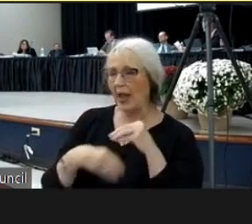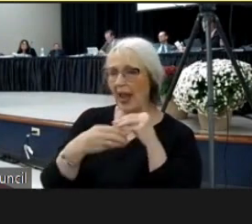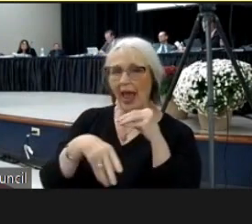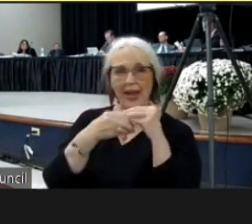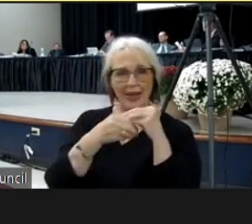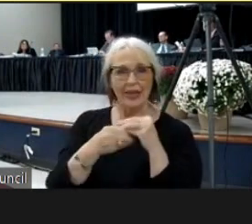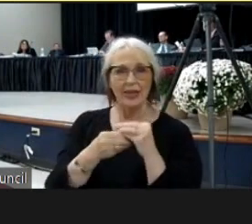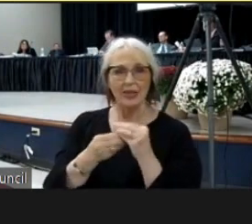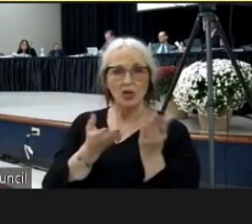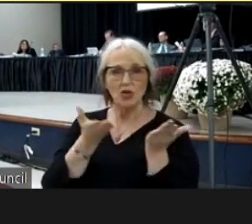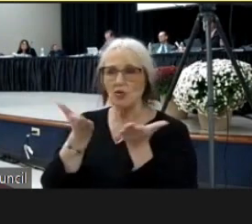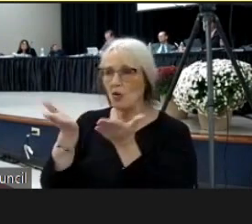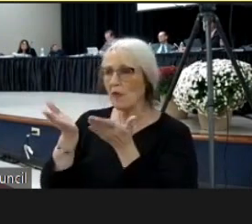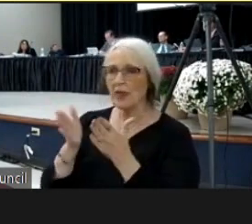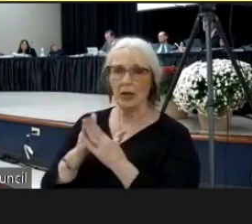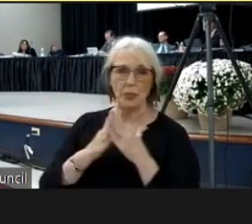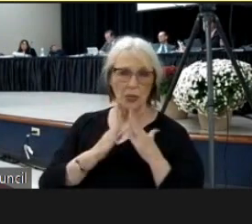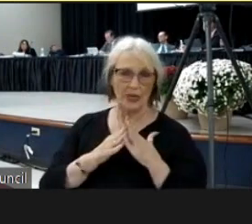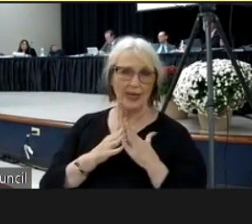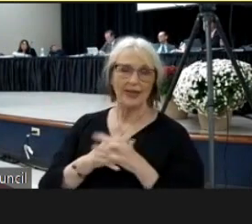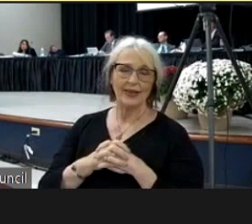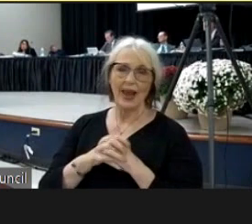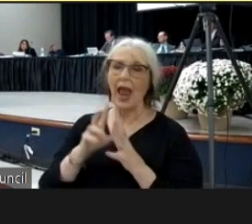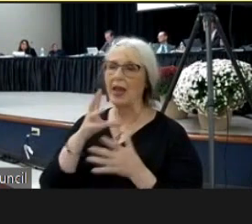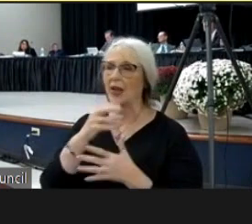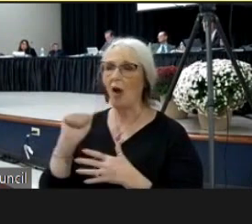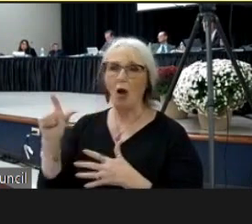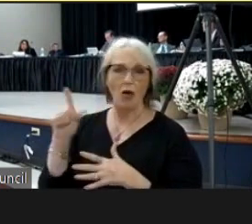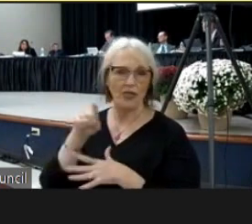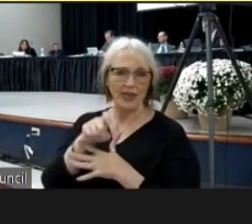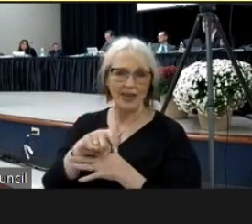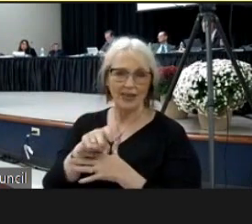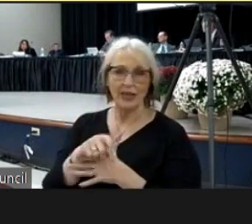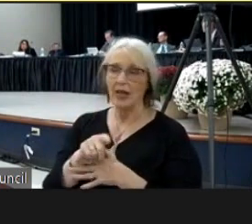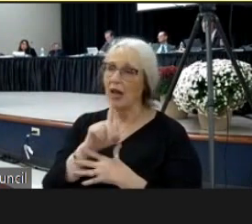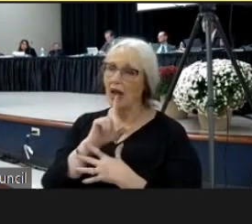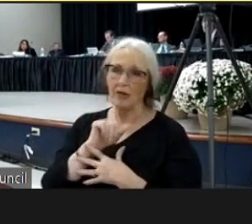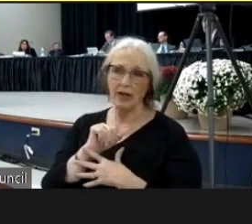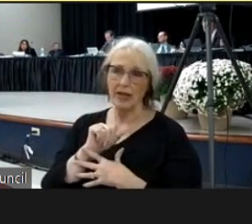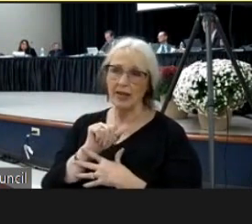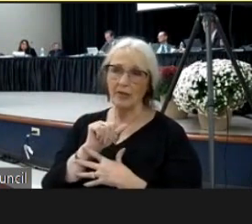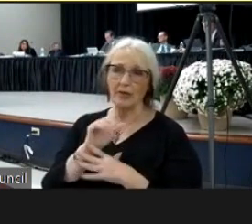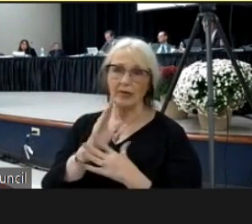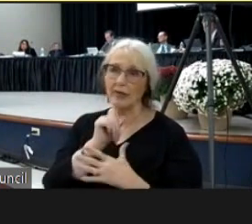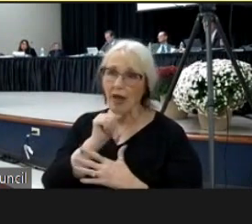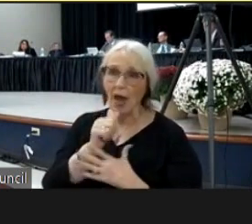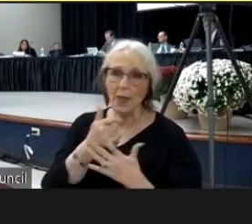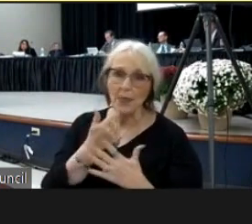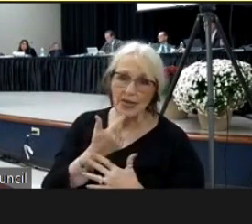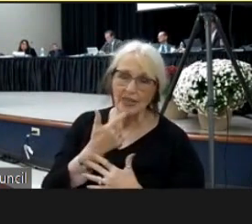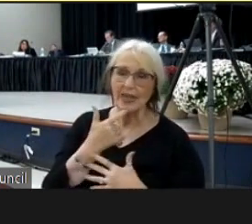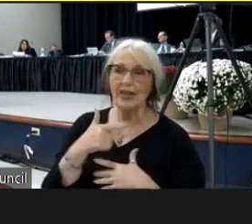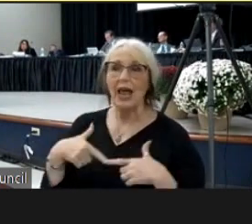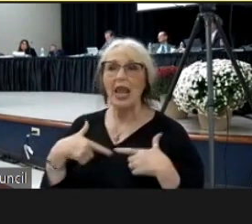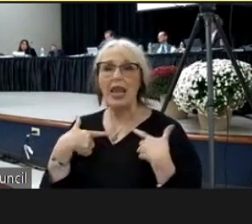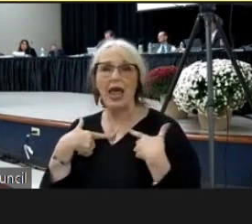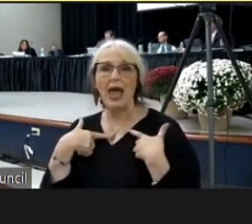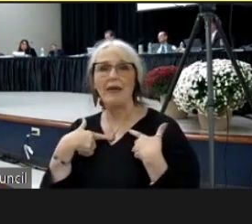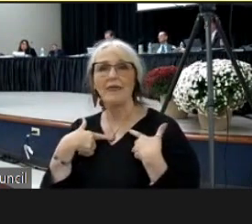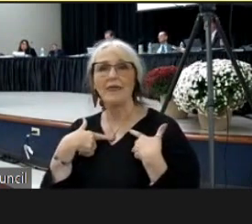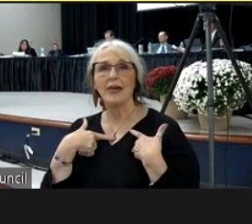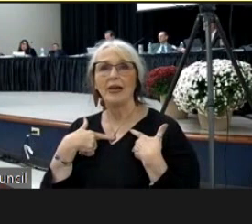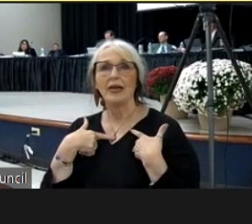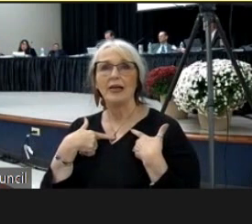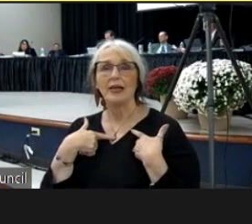serve those community and regional park needs. Certainly, I don't want to fail to mention the wildlife value of this property as